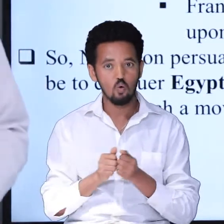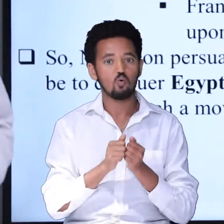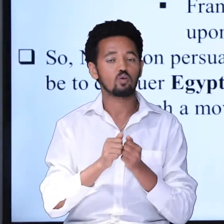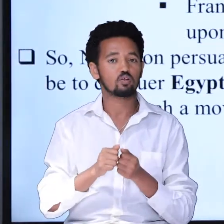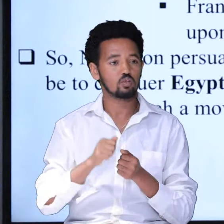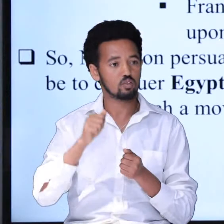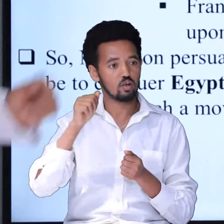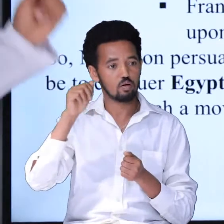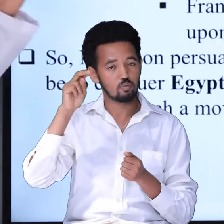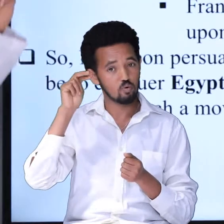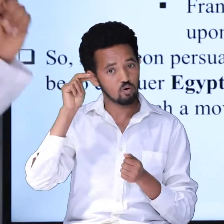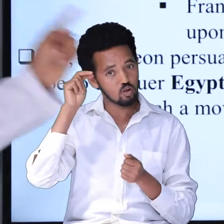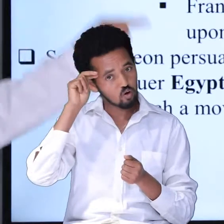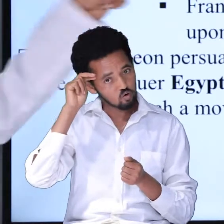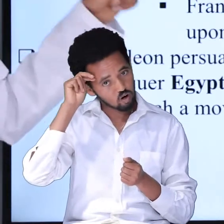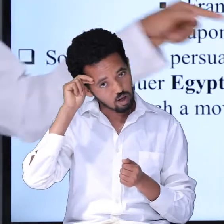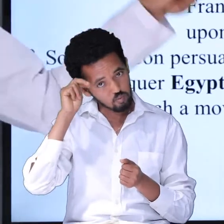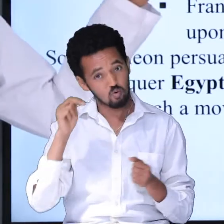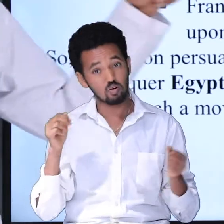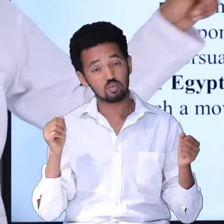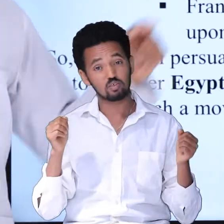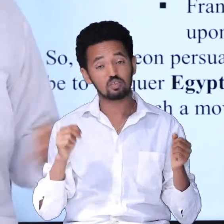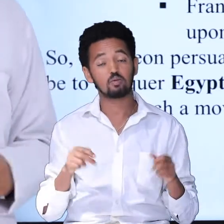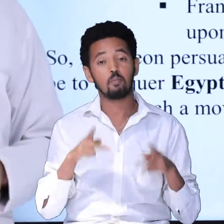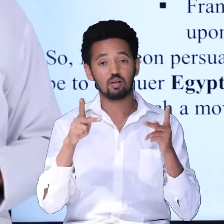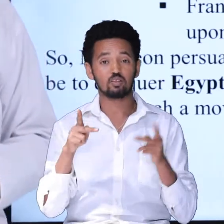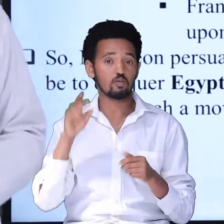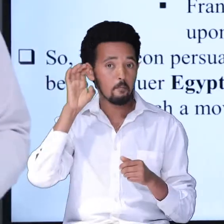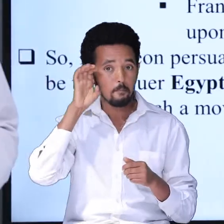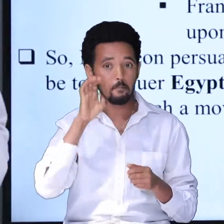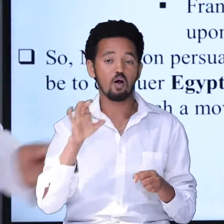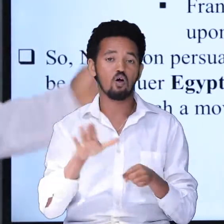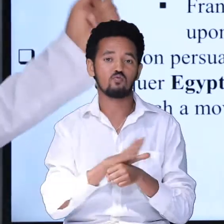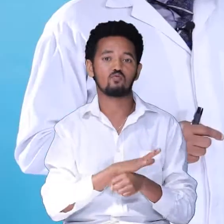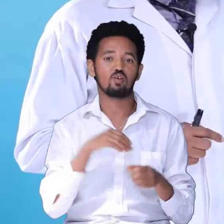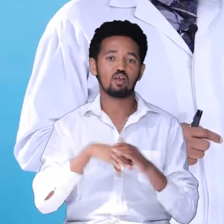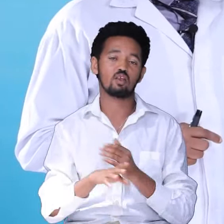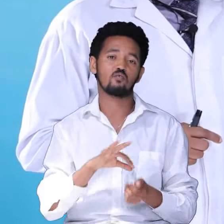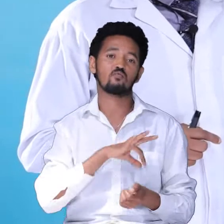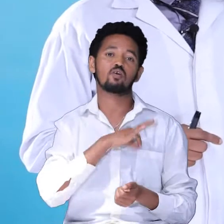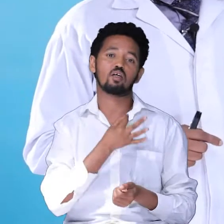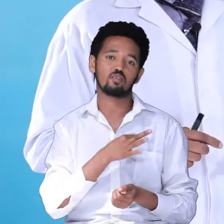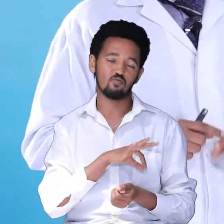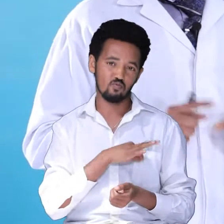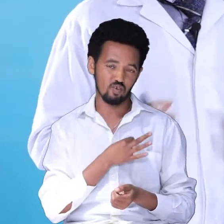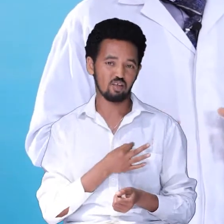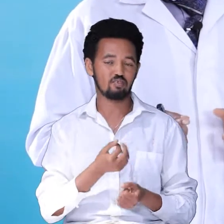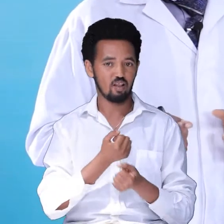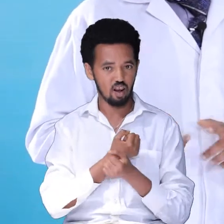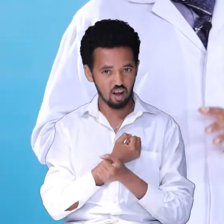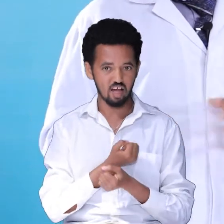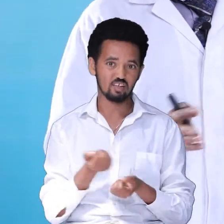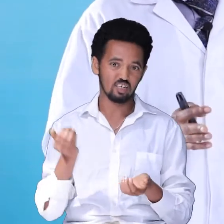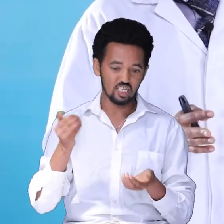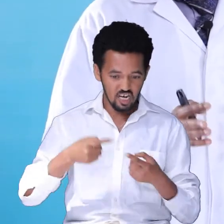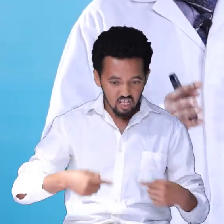Napoleon Bonaparte. Britain remained the only powerful enemy of France. France lacked the sea power. On